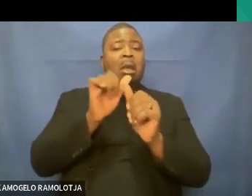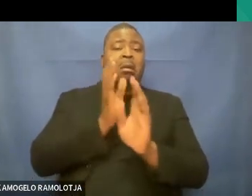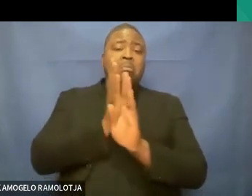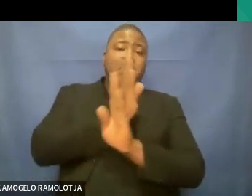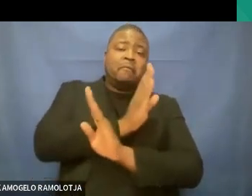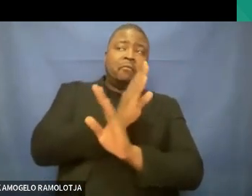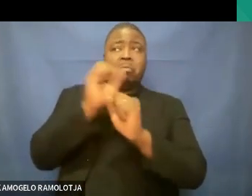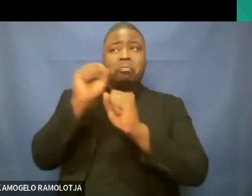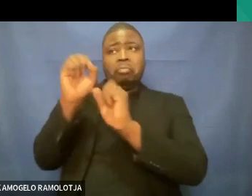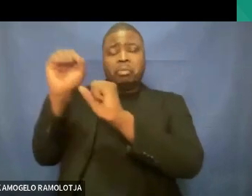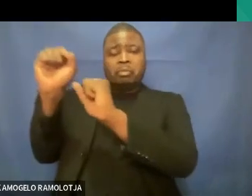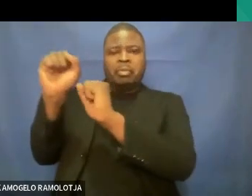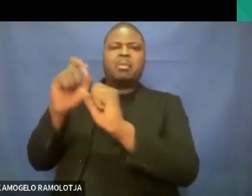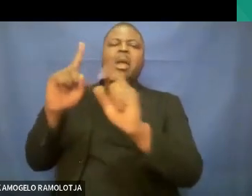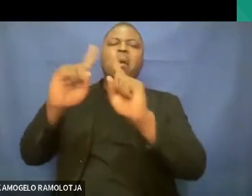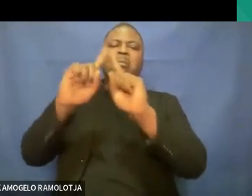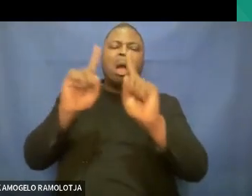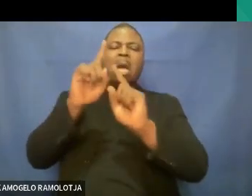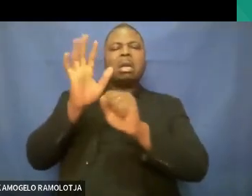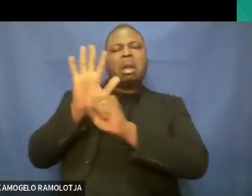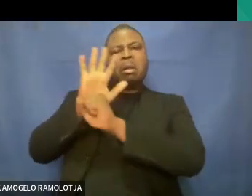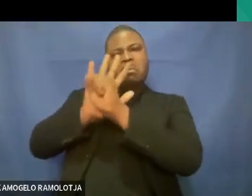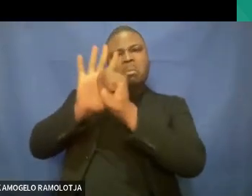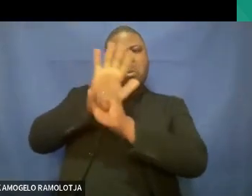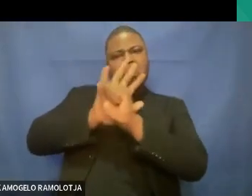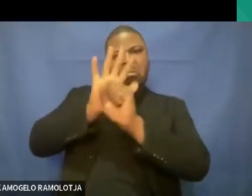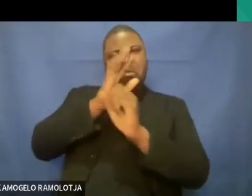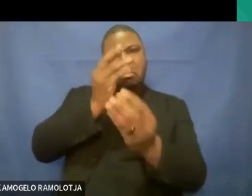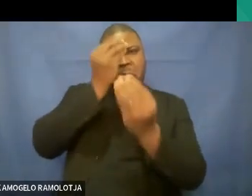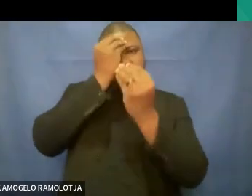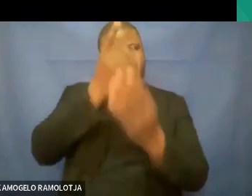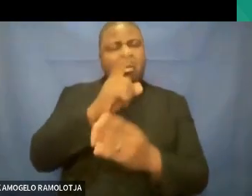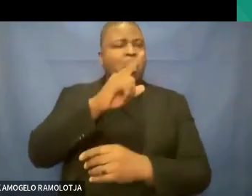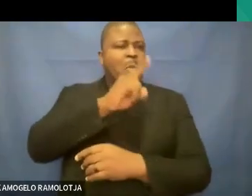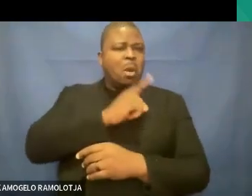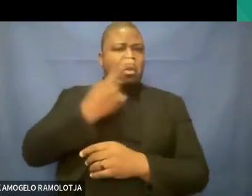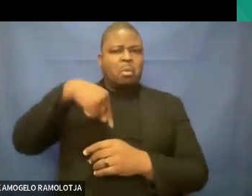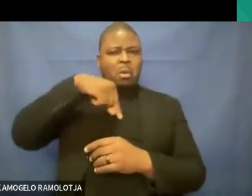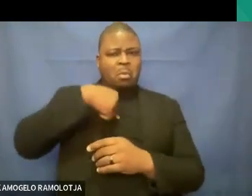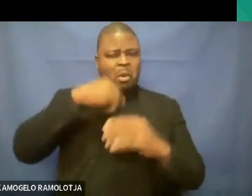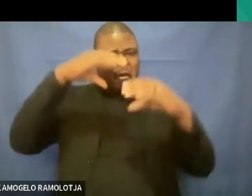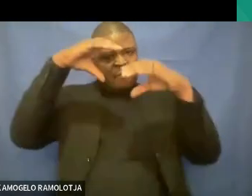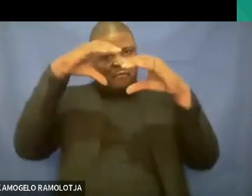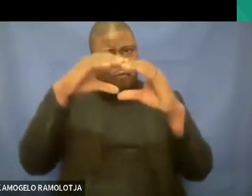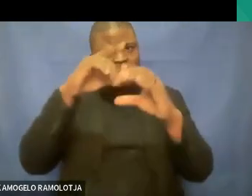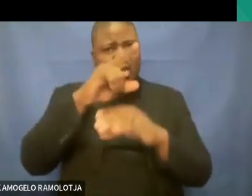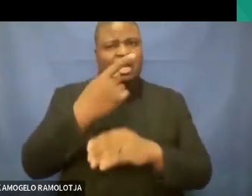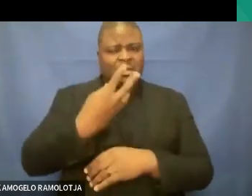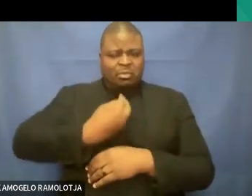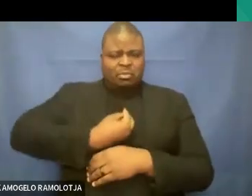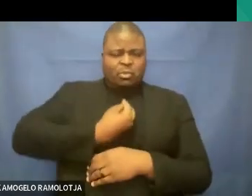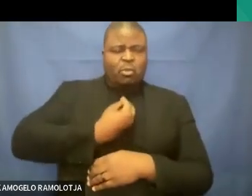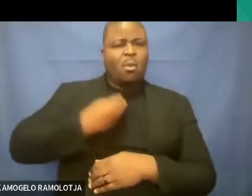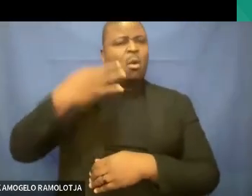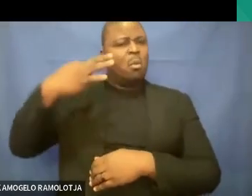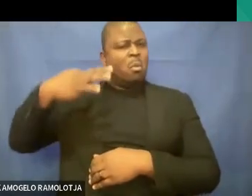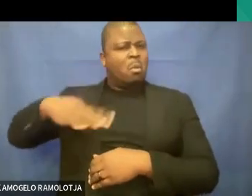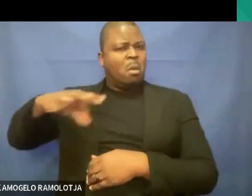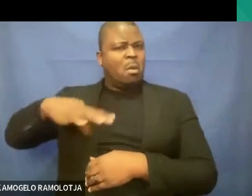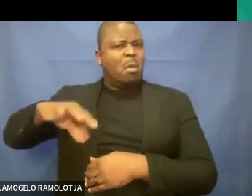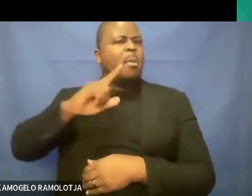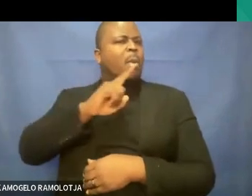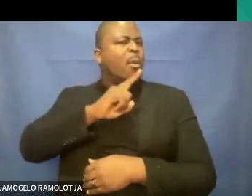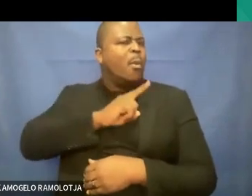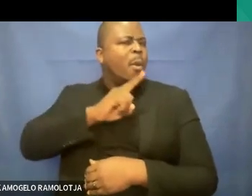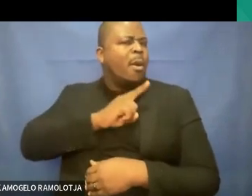why we need to focus on adolescent boys and young men. And we have seen that there is a